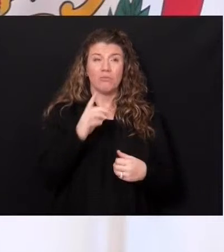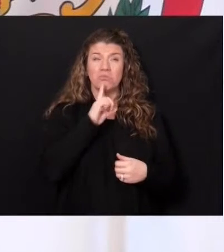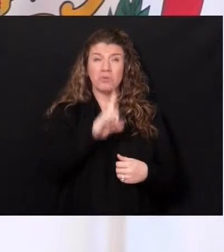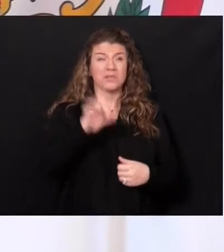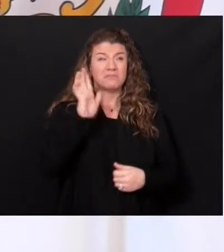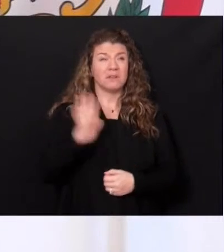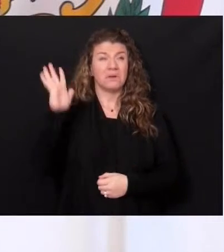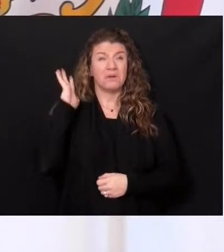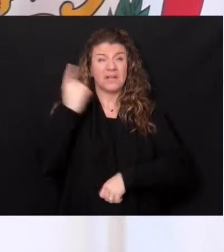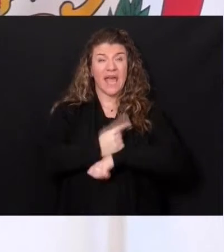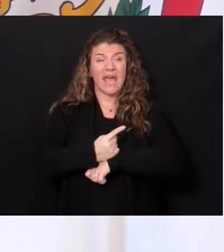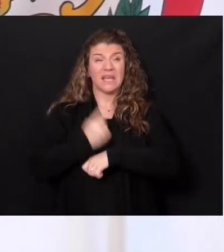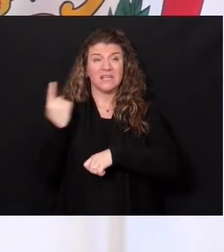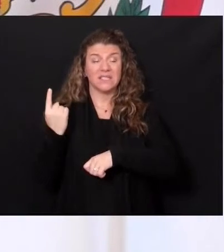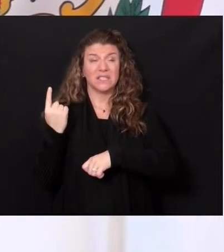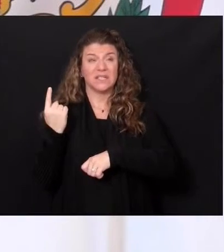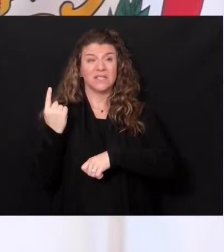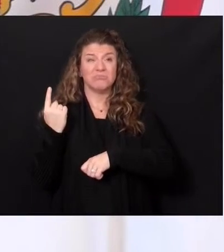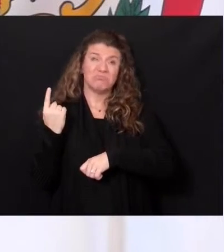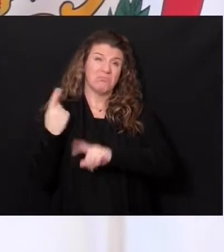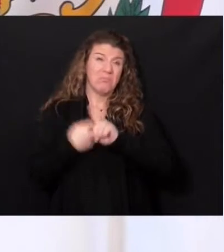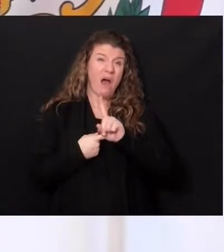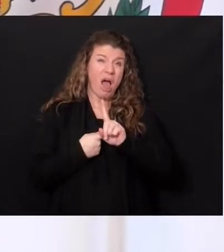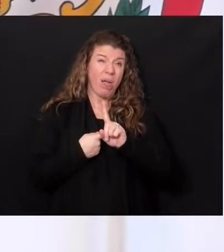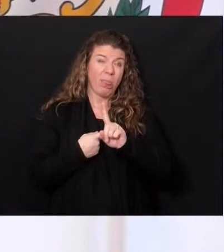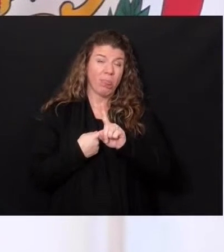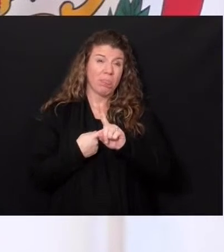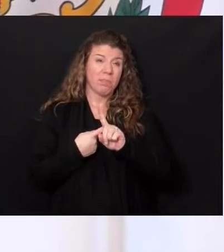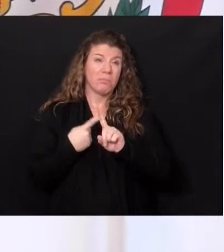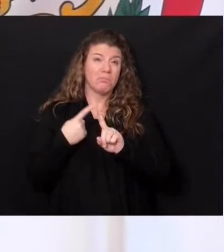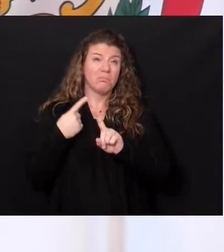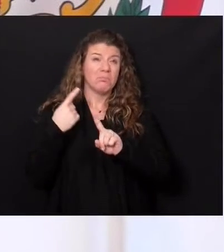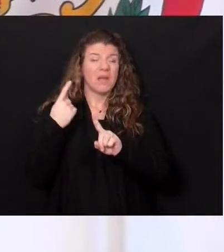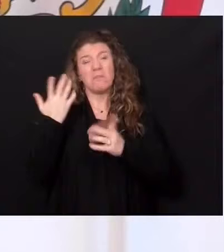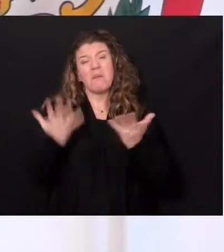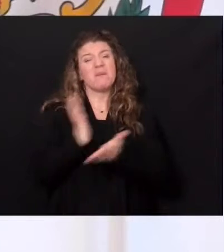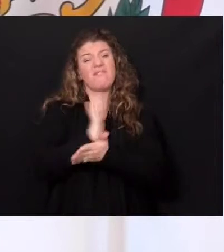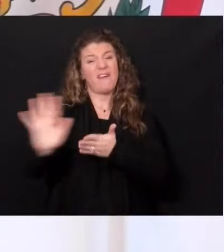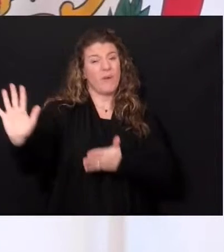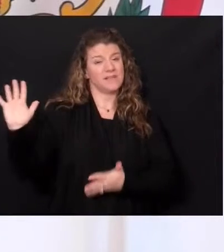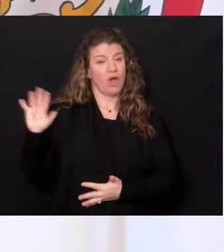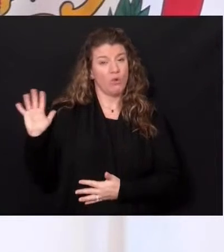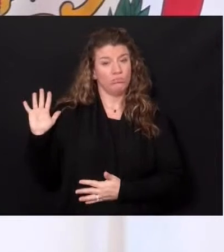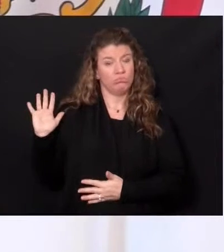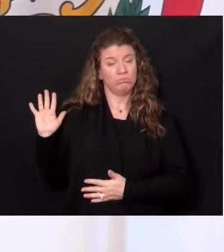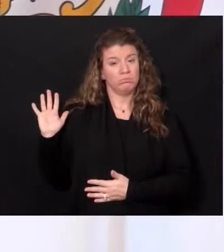day about a month and maybe 5 weeks ago now, and on that